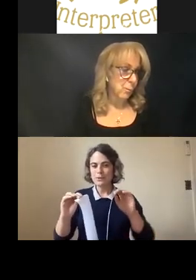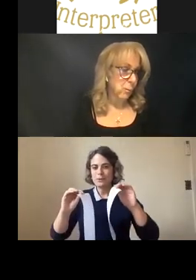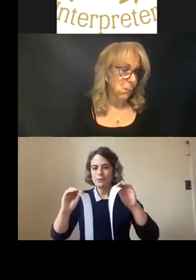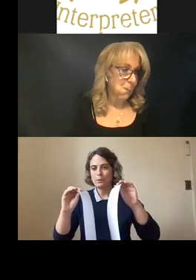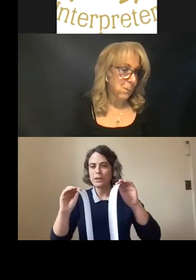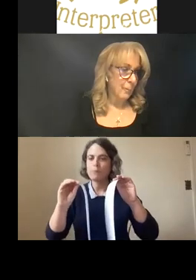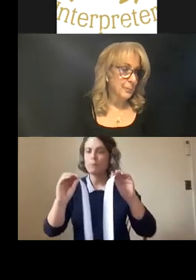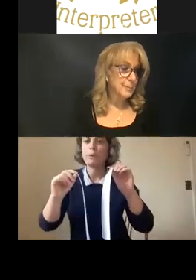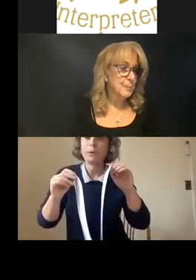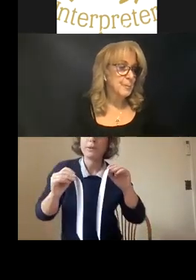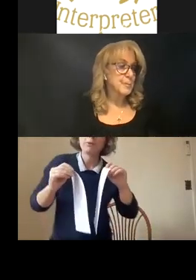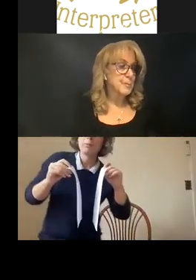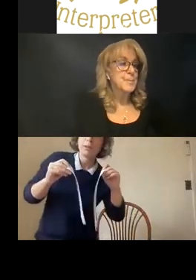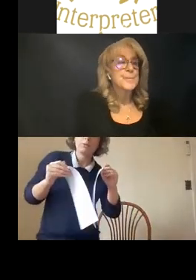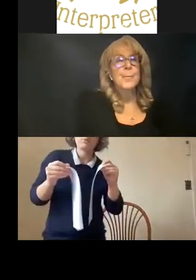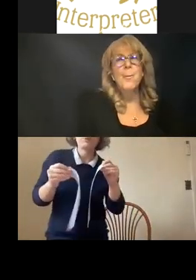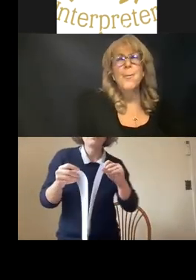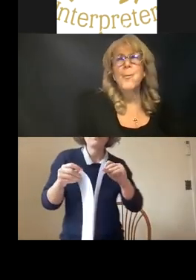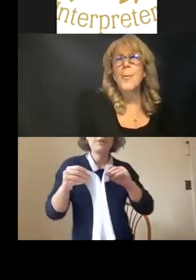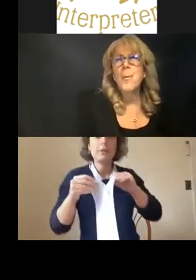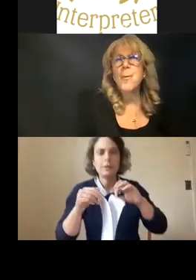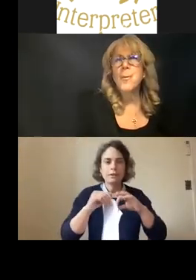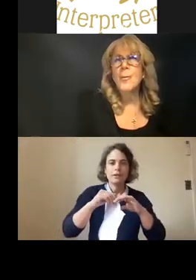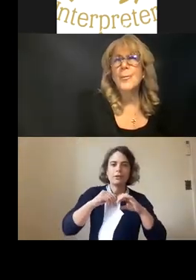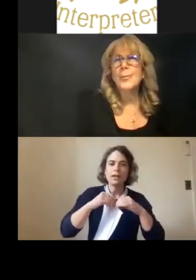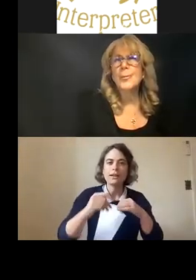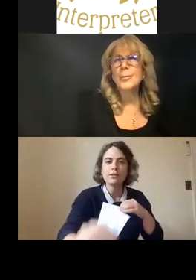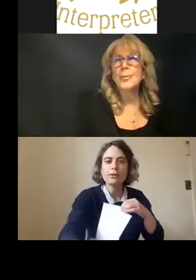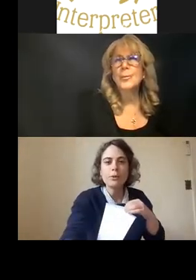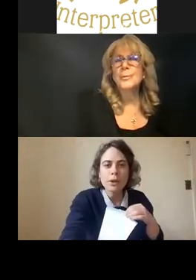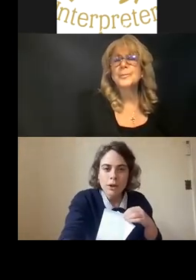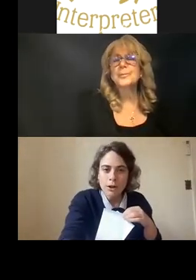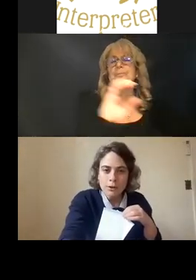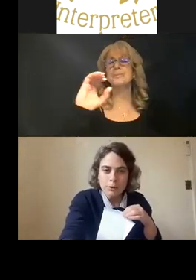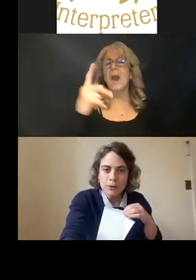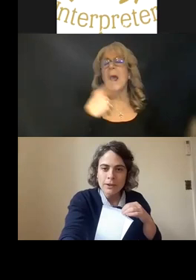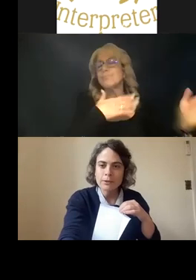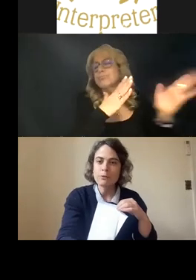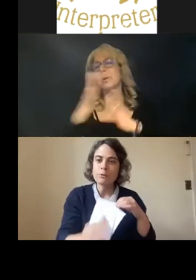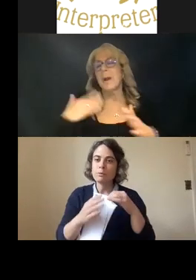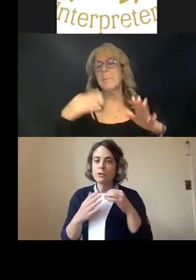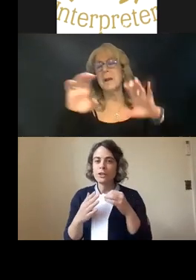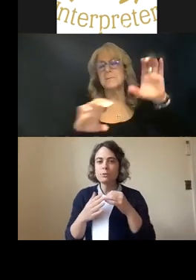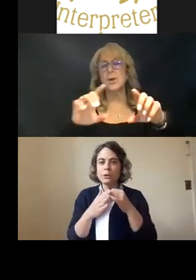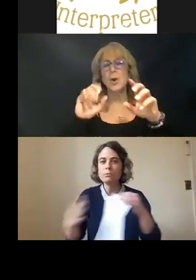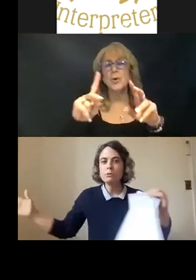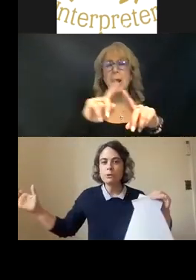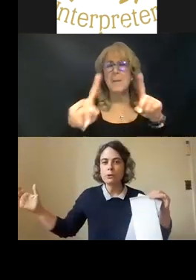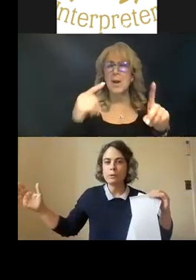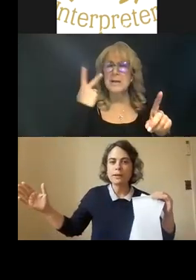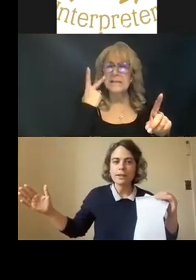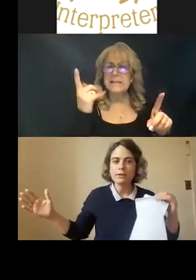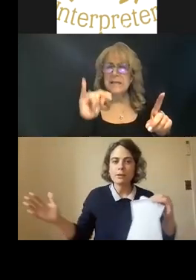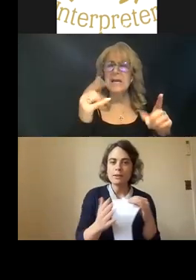Do we have the results of the poll? I'm preparing then for my experiments. Okay, so a lot of you thought that the sheets were going to move